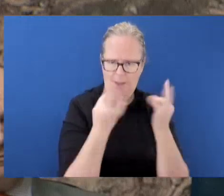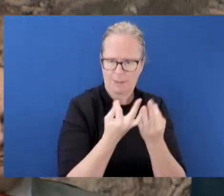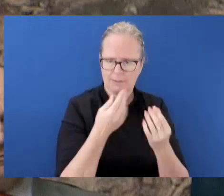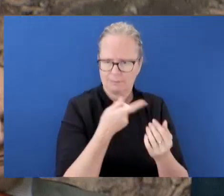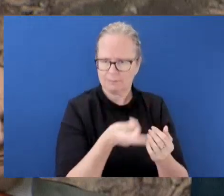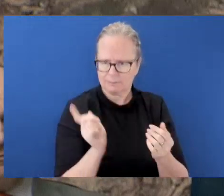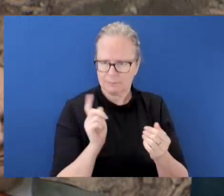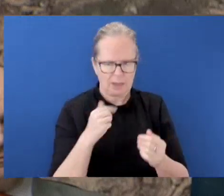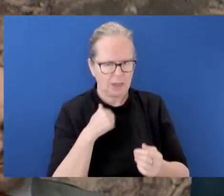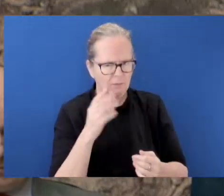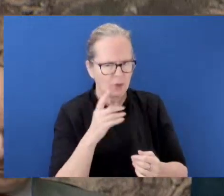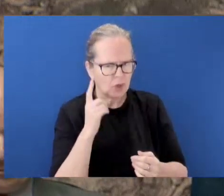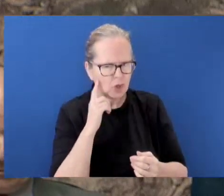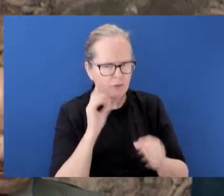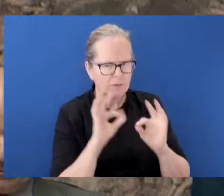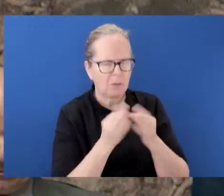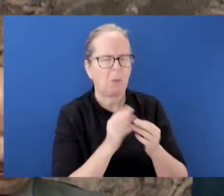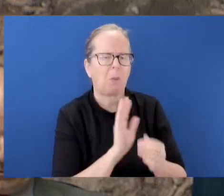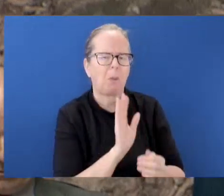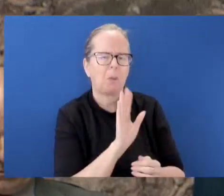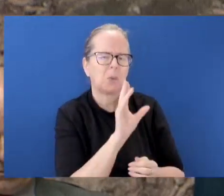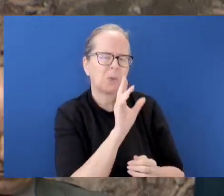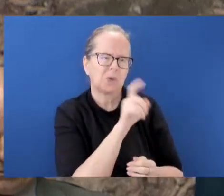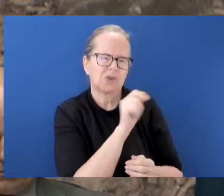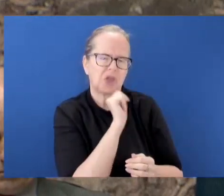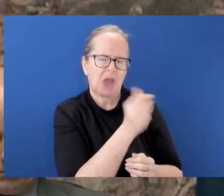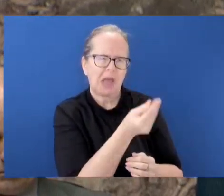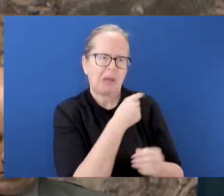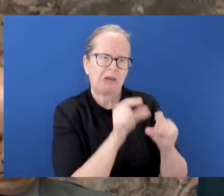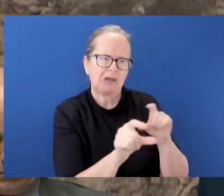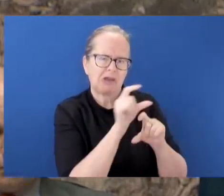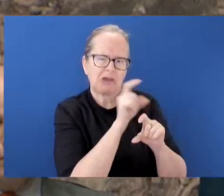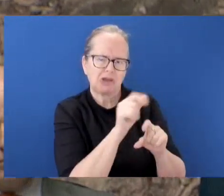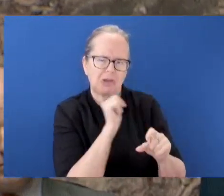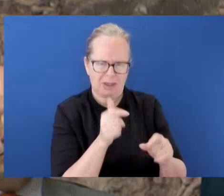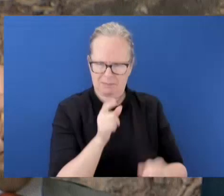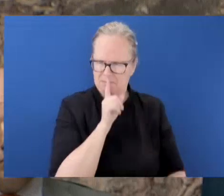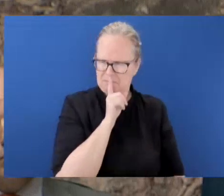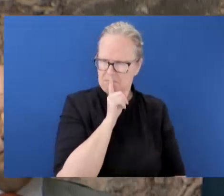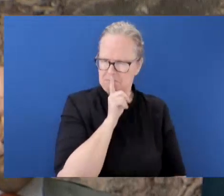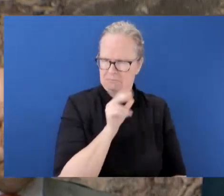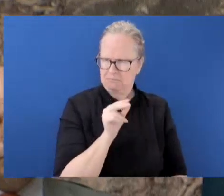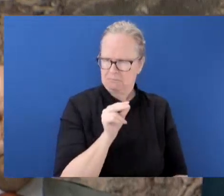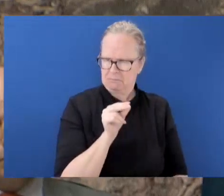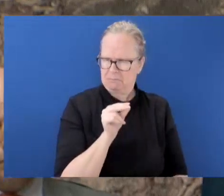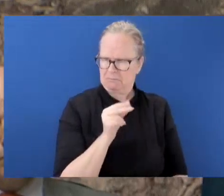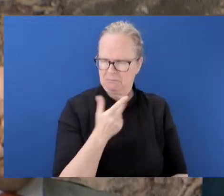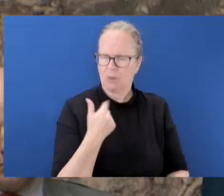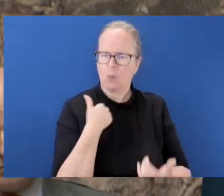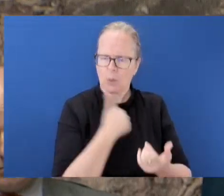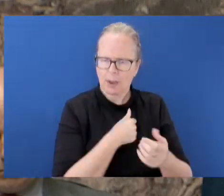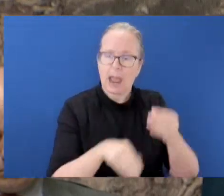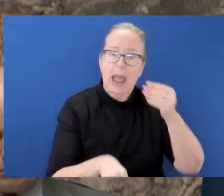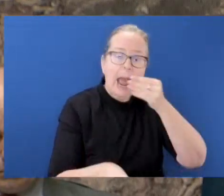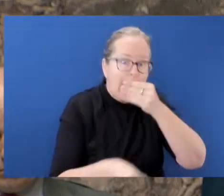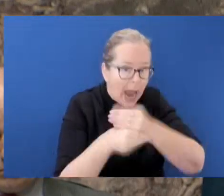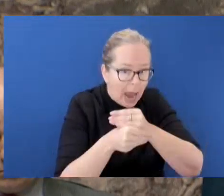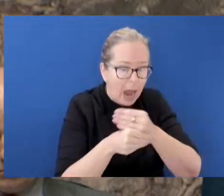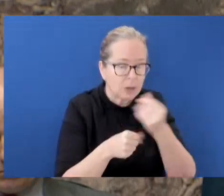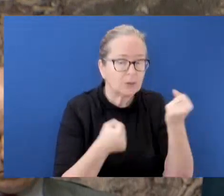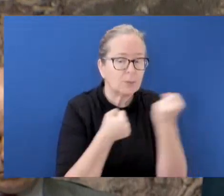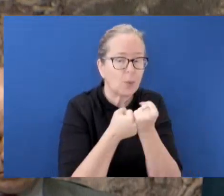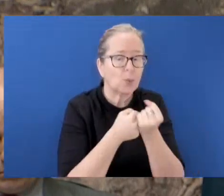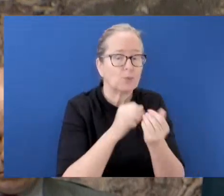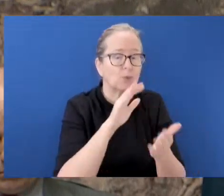done that." You know, we actually added supports to schools so that kids are getting more food in the schools, in the school districts, and people are